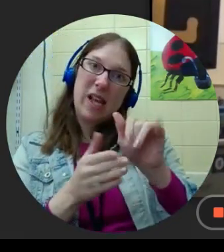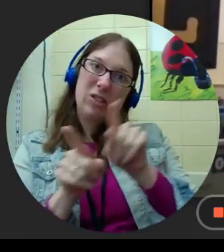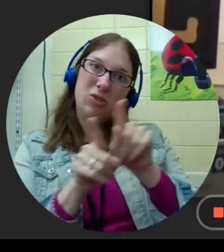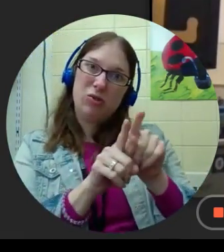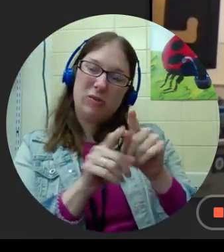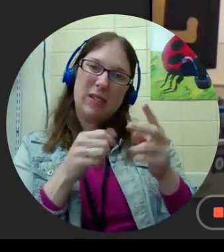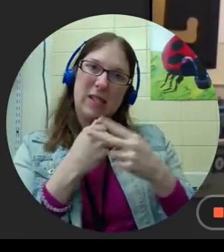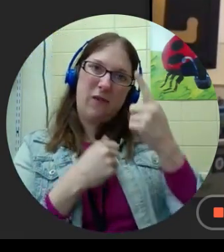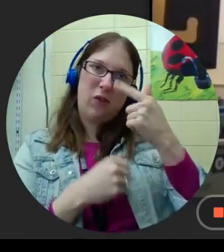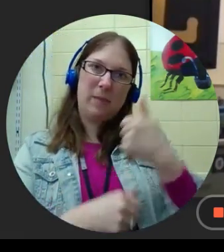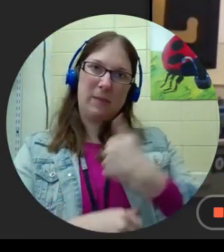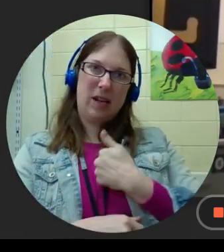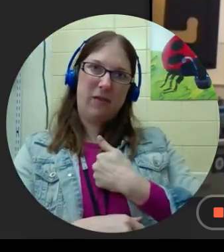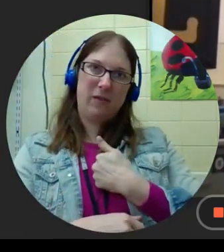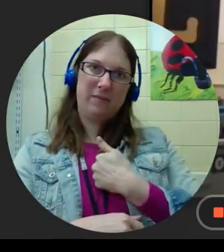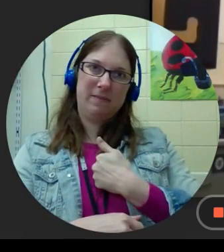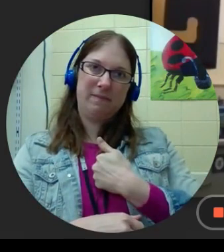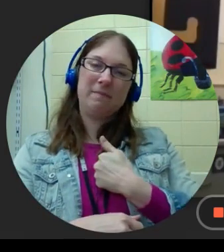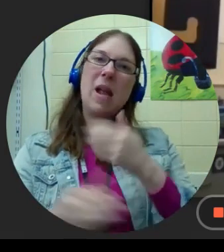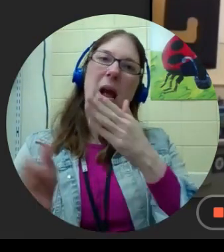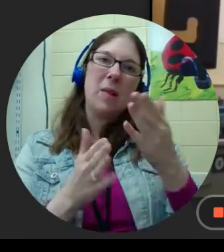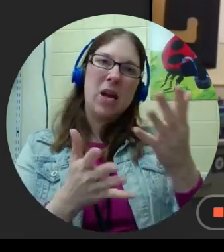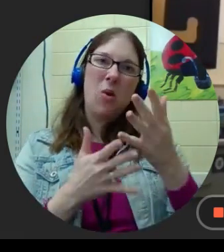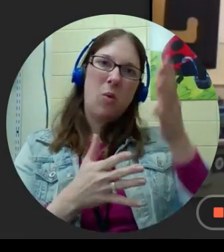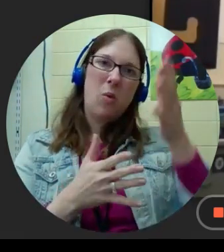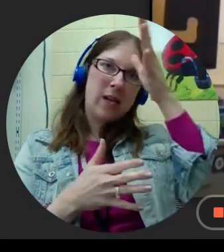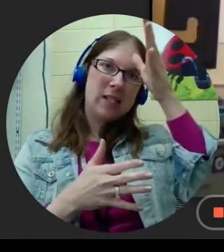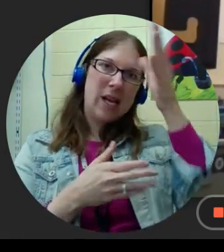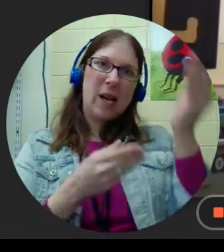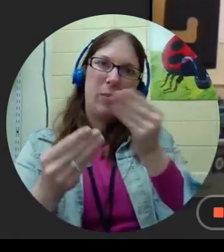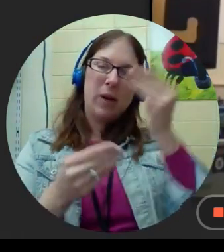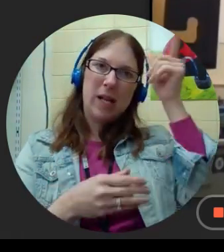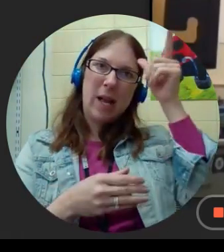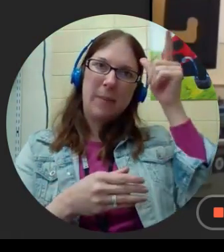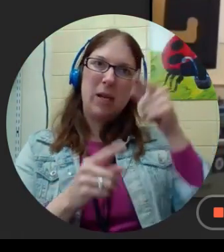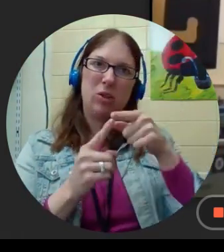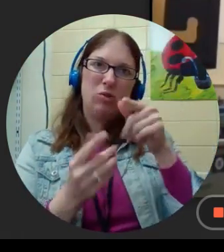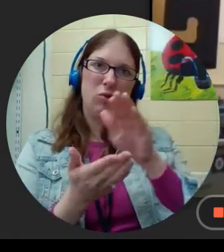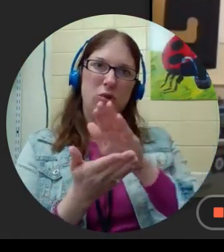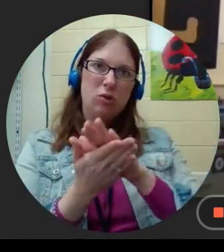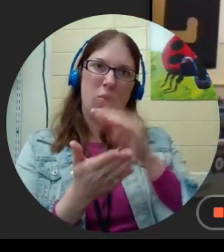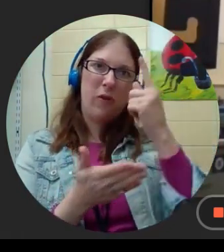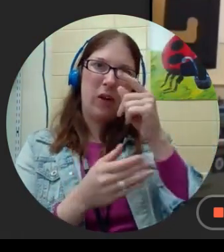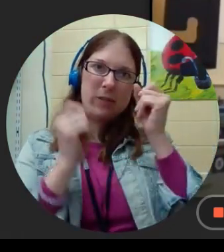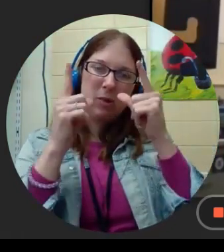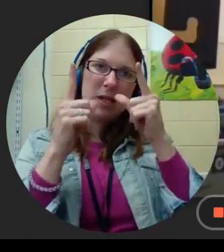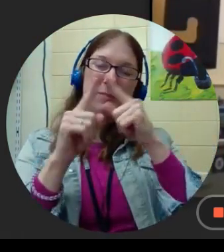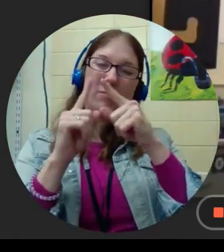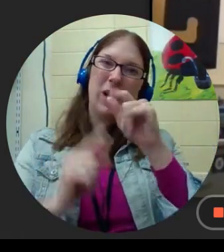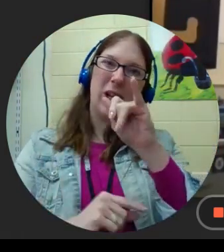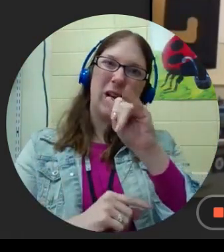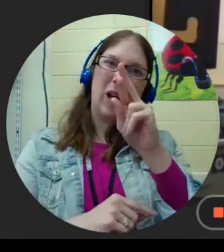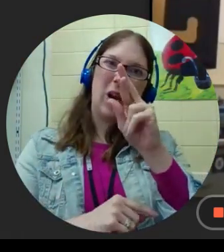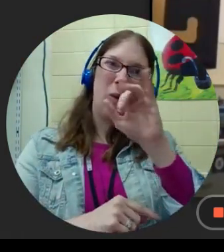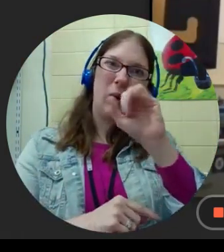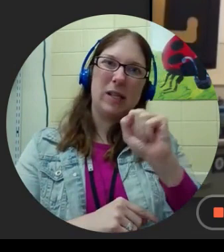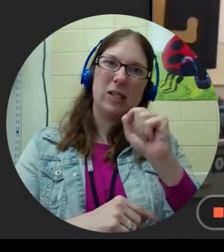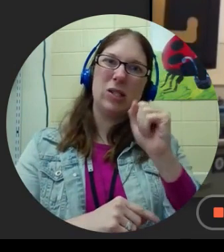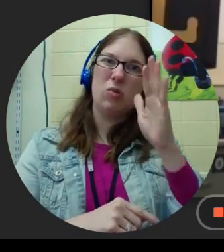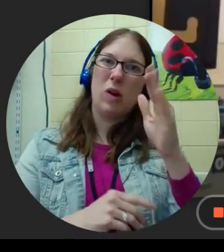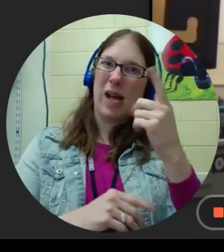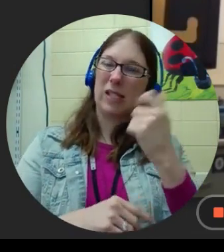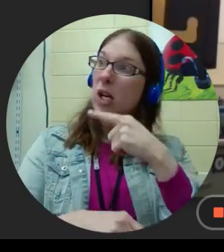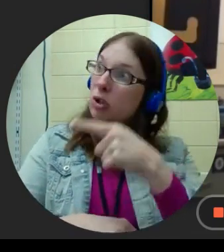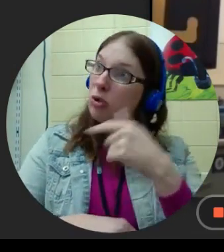me. I had planned to ask Dad if he could bring Lappy to school as a surprise, but then Iris would see Lappy and asked if I'd called yet,